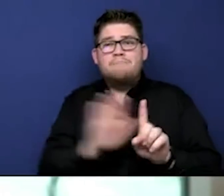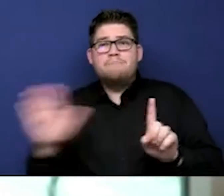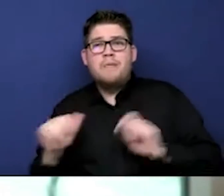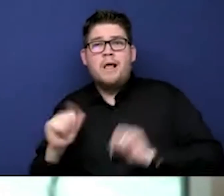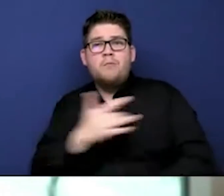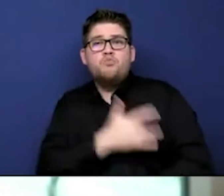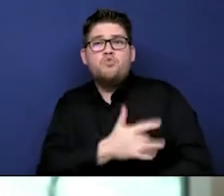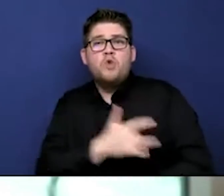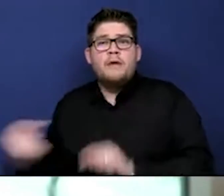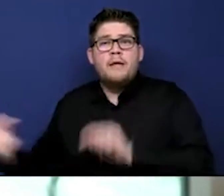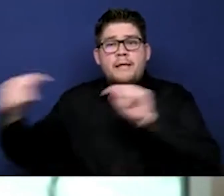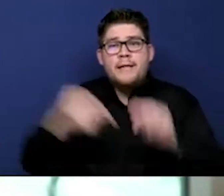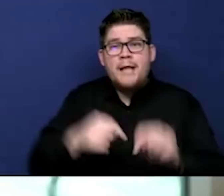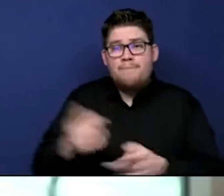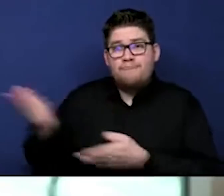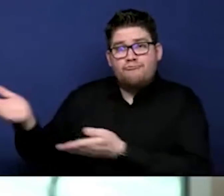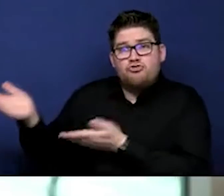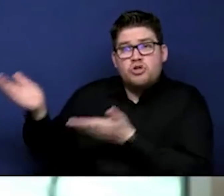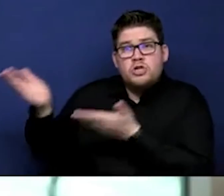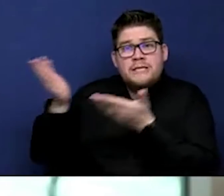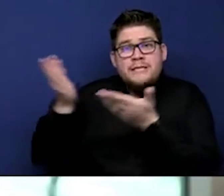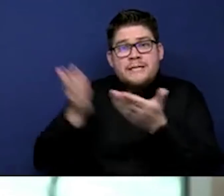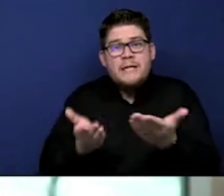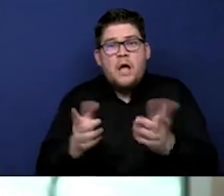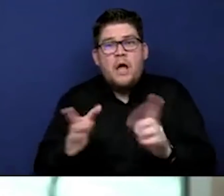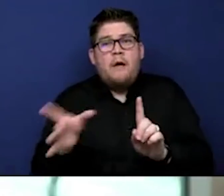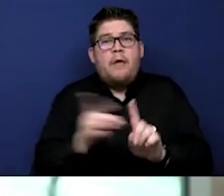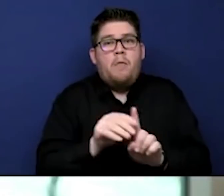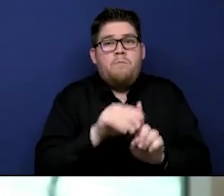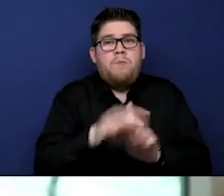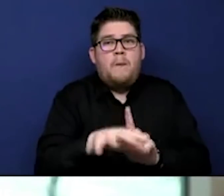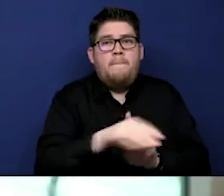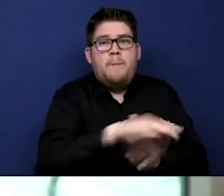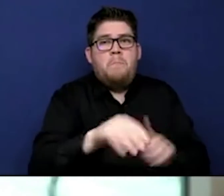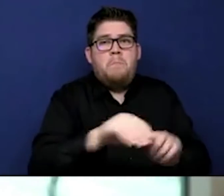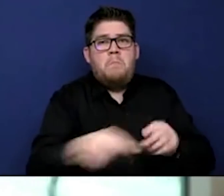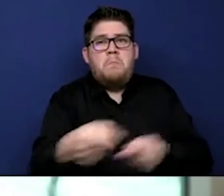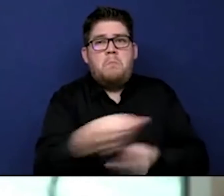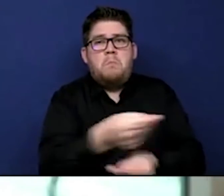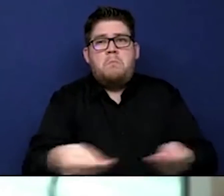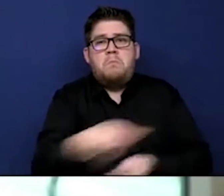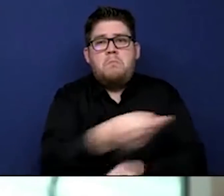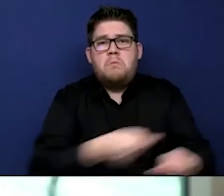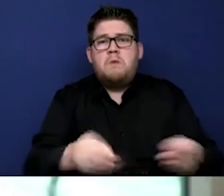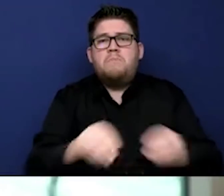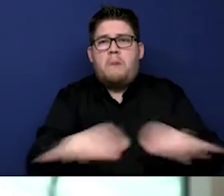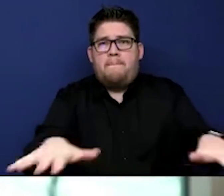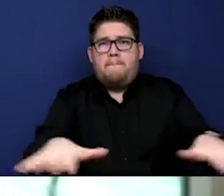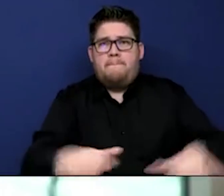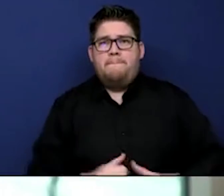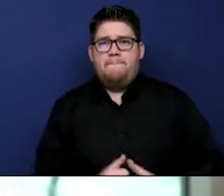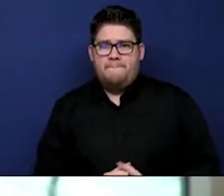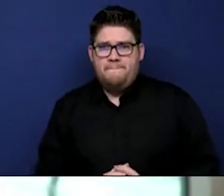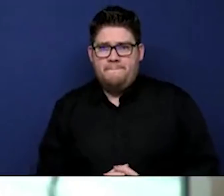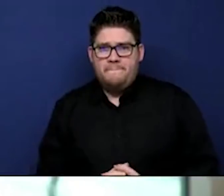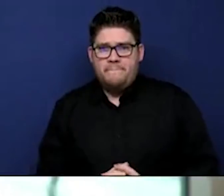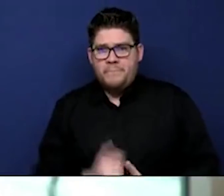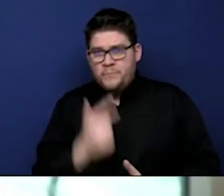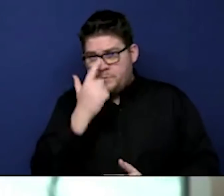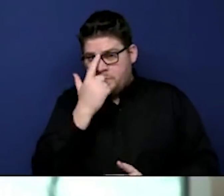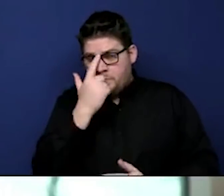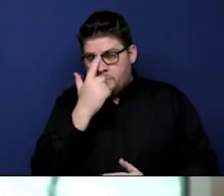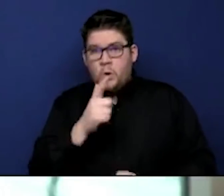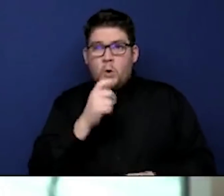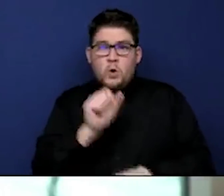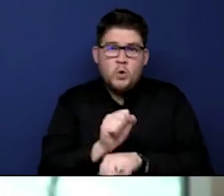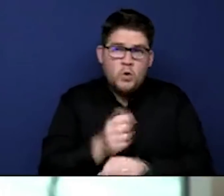then it started to circulate in some of the chains of transmission in Whistler as well, between workers, visitors,